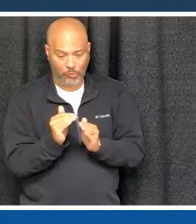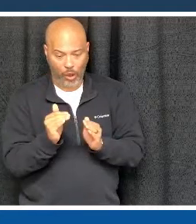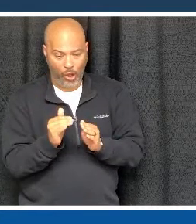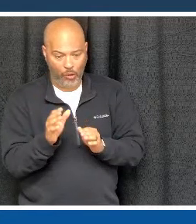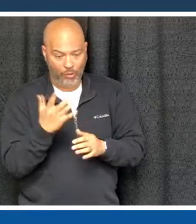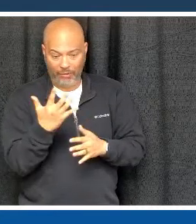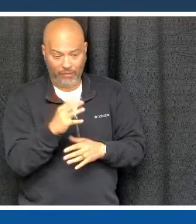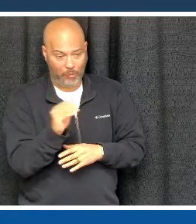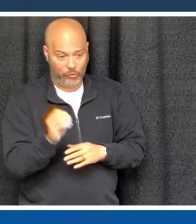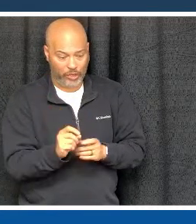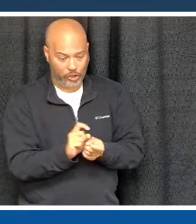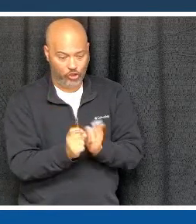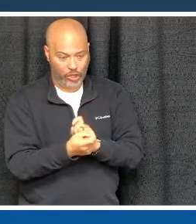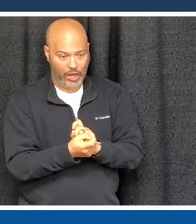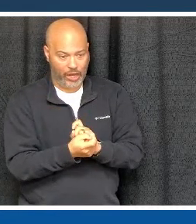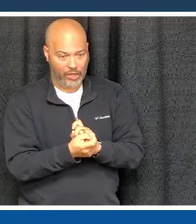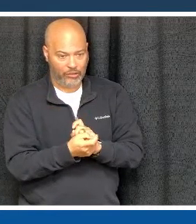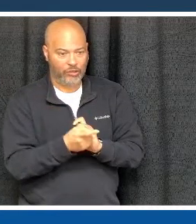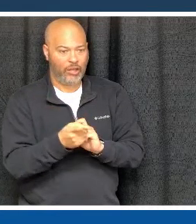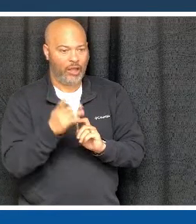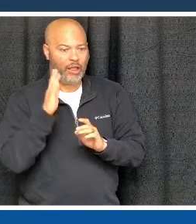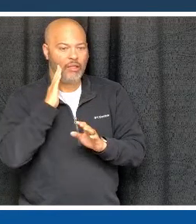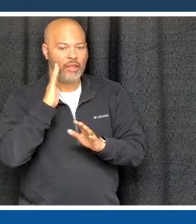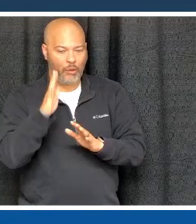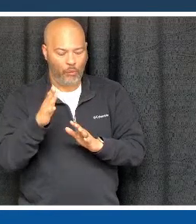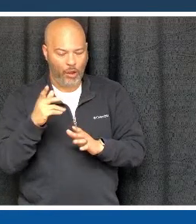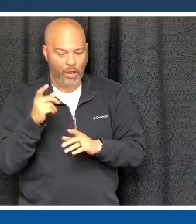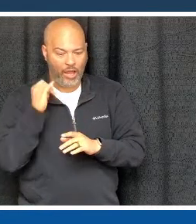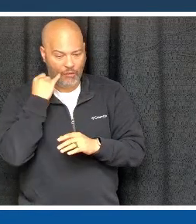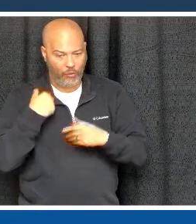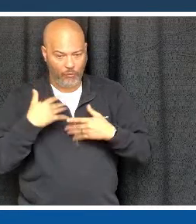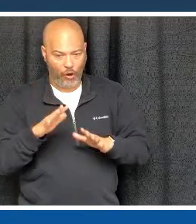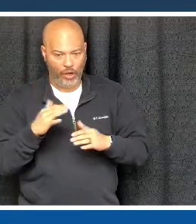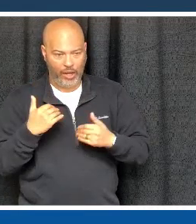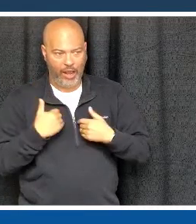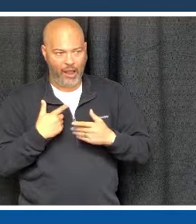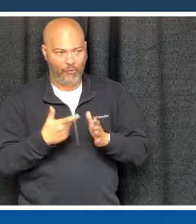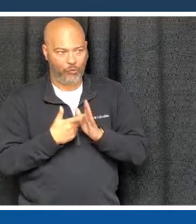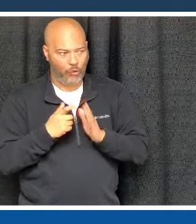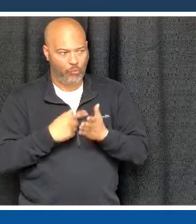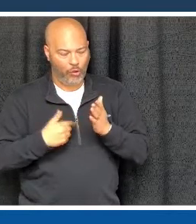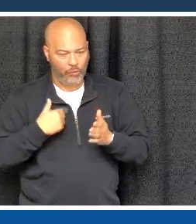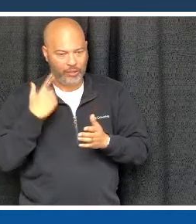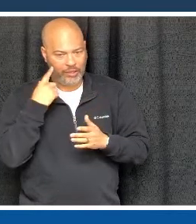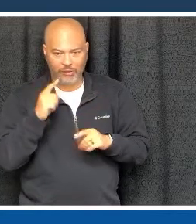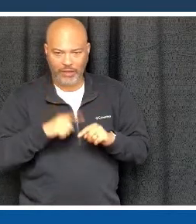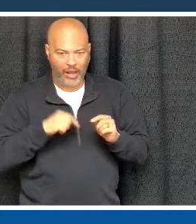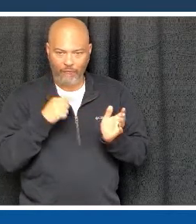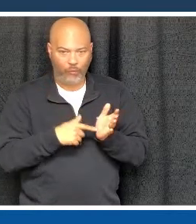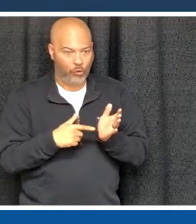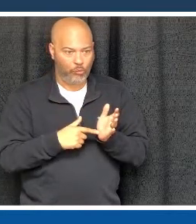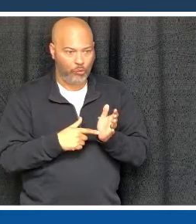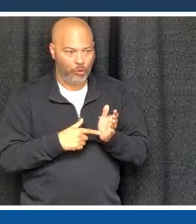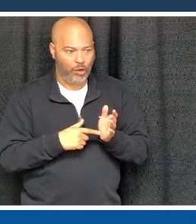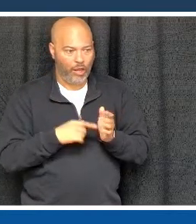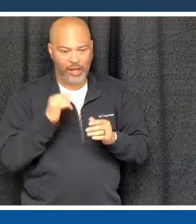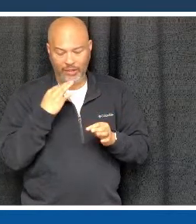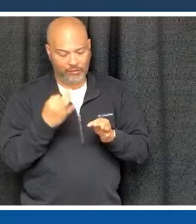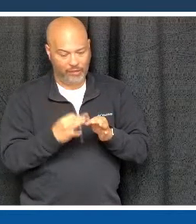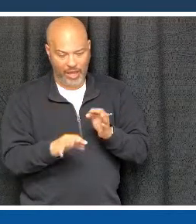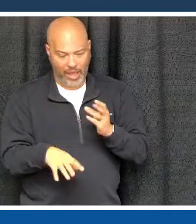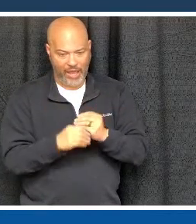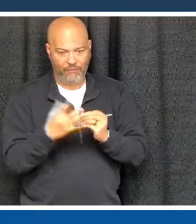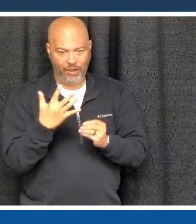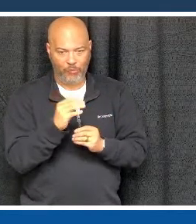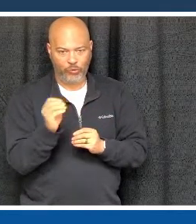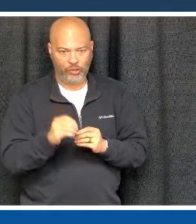like a 5% change in what they're doing, if we already have a threshold of what we feel is not an affordable market, even adding 5%,